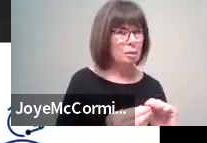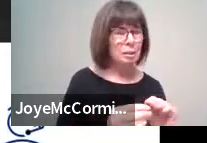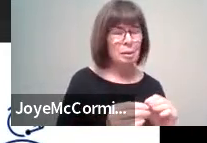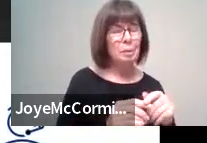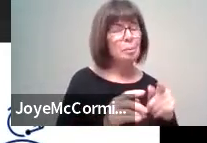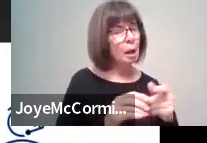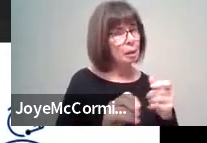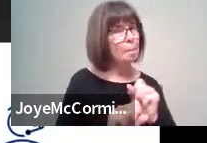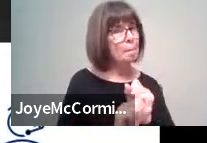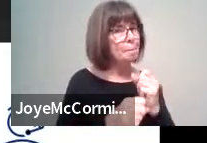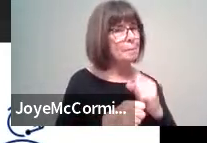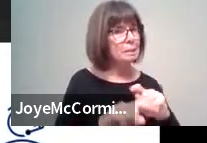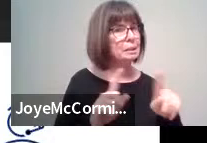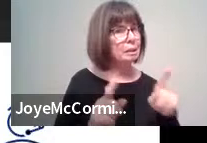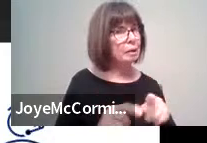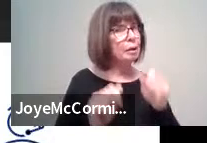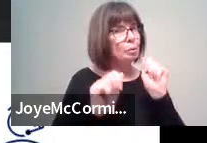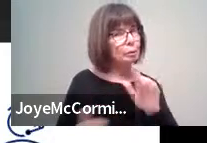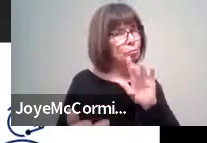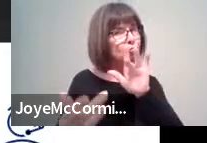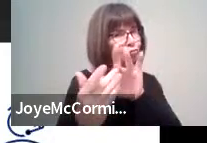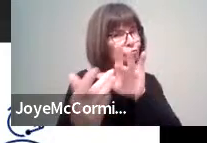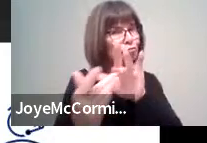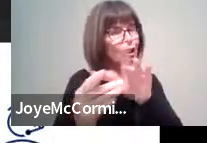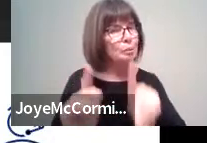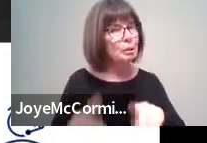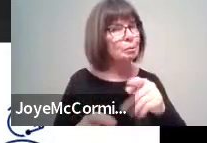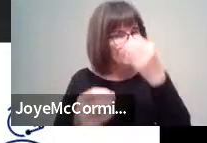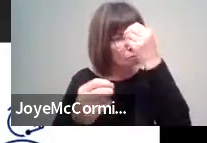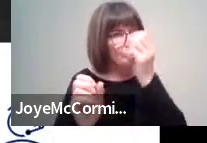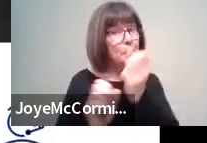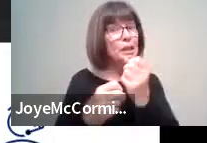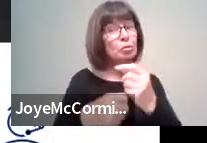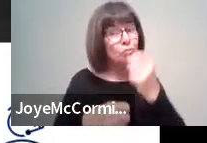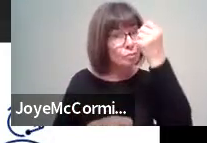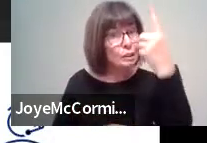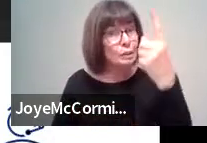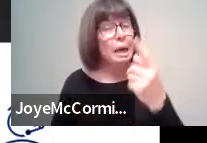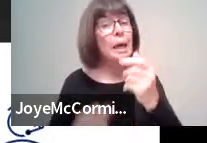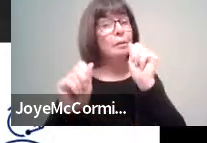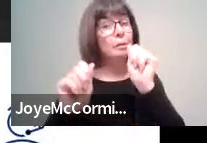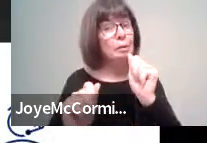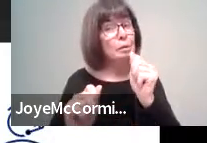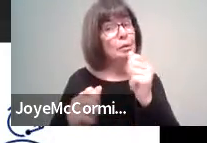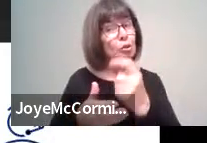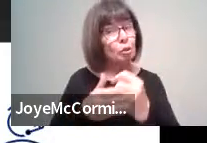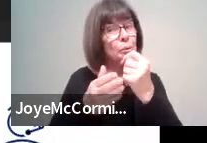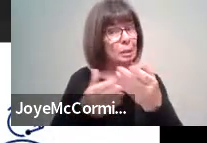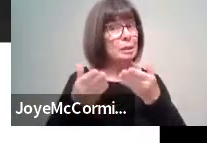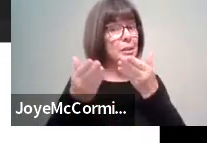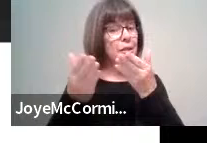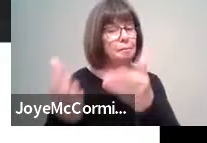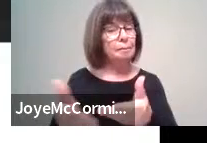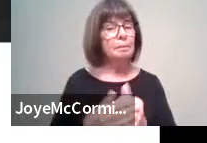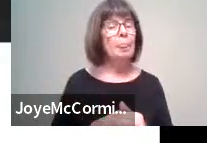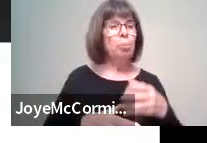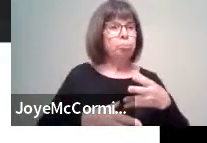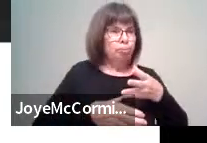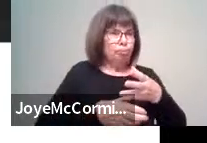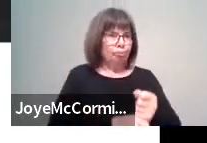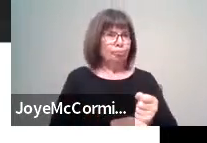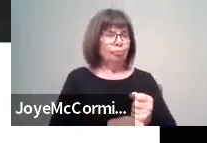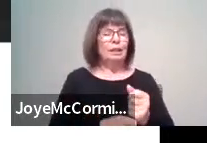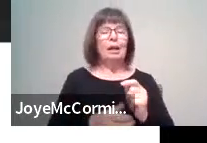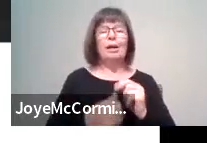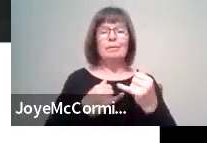to reach people to make sure they understand that there are treatments available. So just to sum it up on the last slide, just a